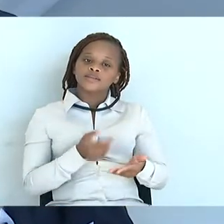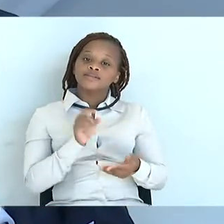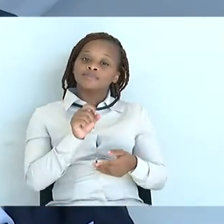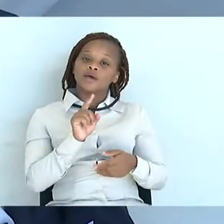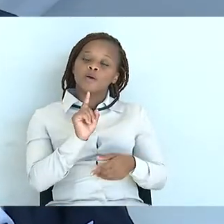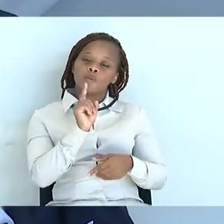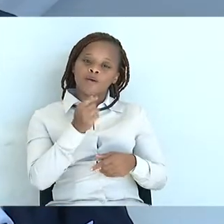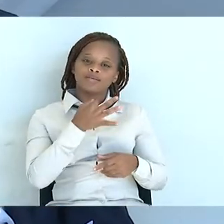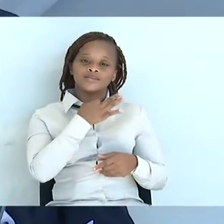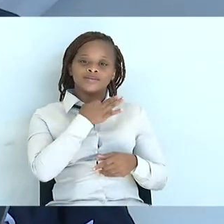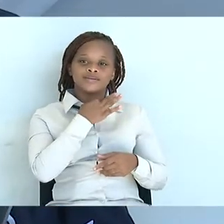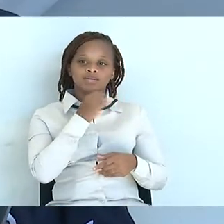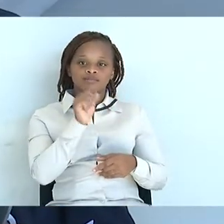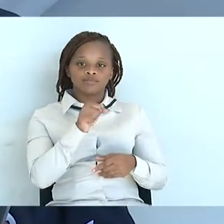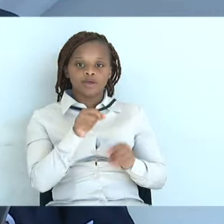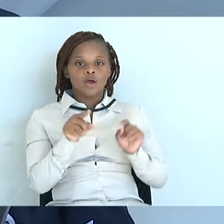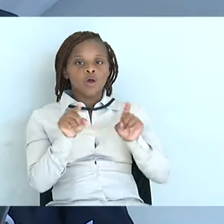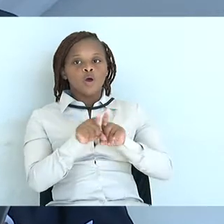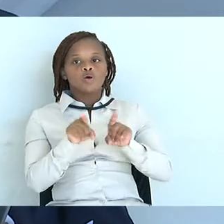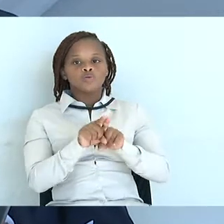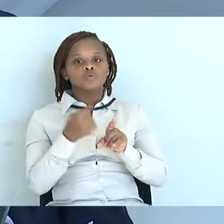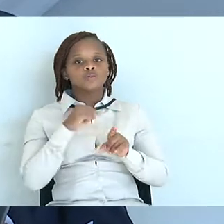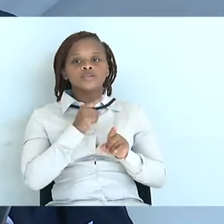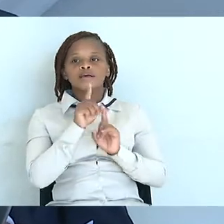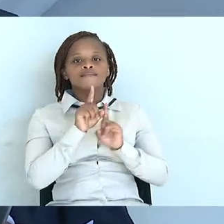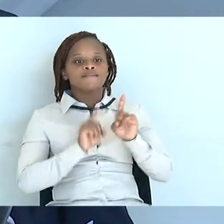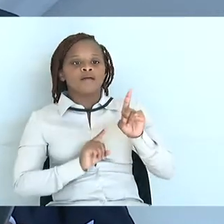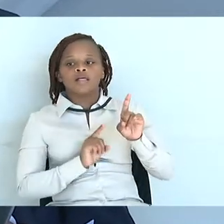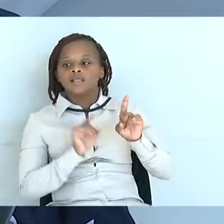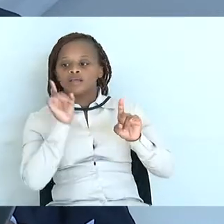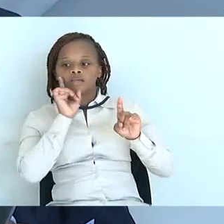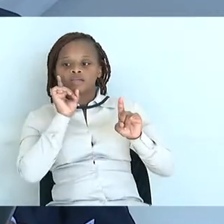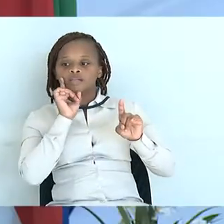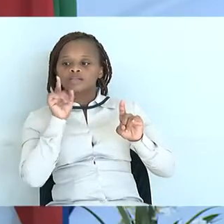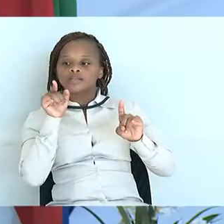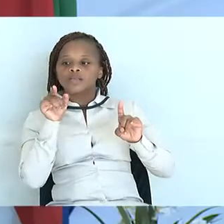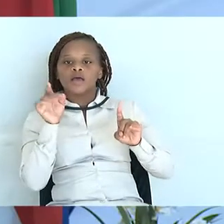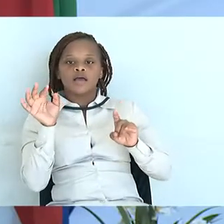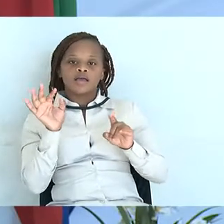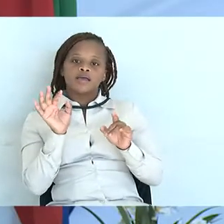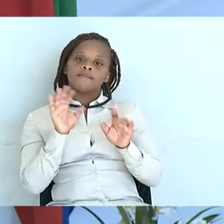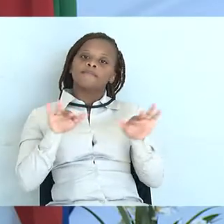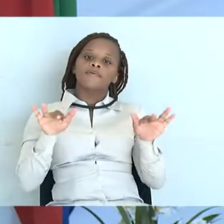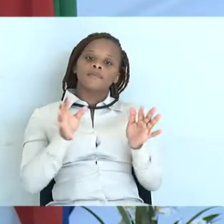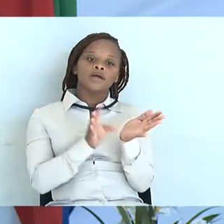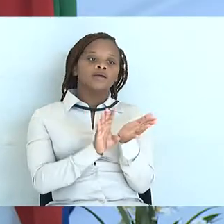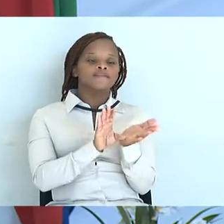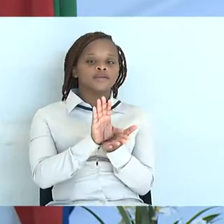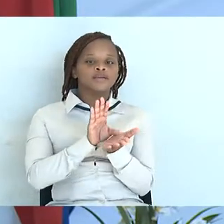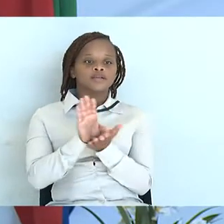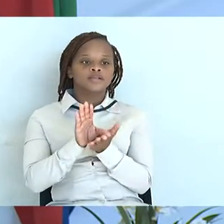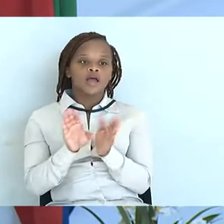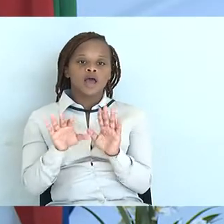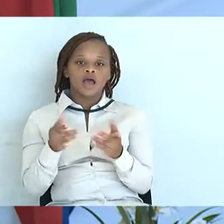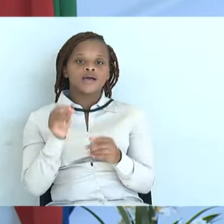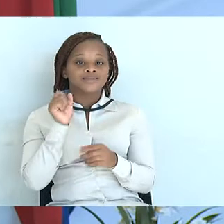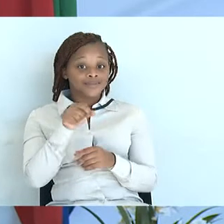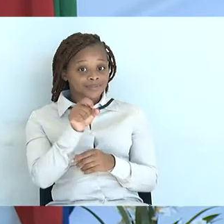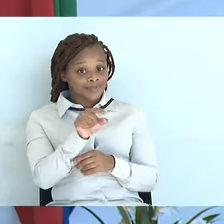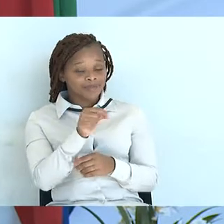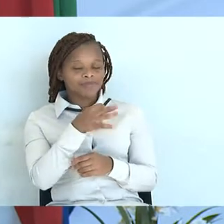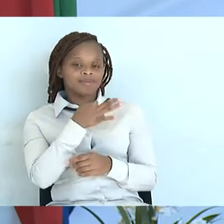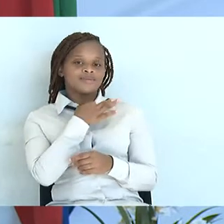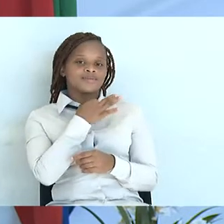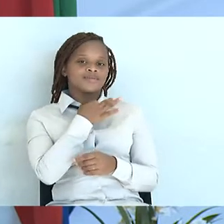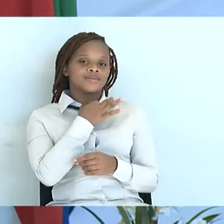failure to realize investor pipeline, which I spoke at length about, is one of the risks. And of course, the government